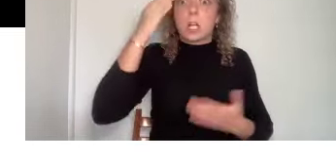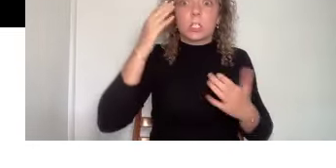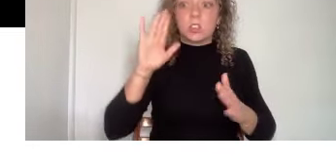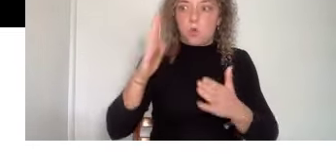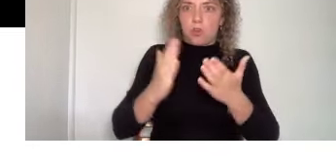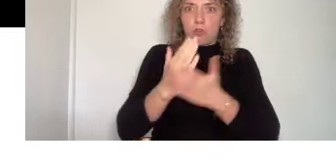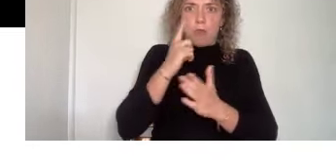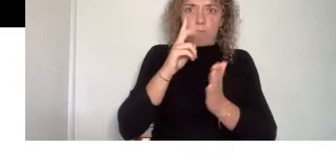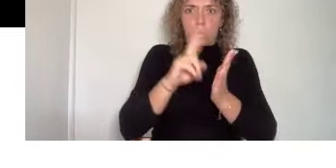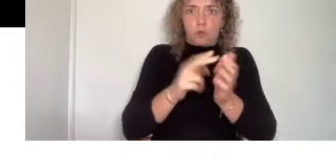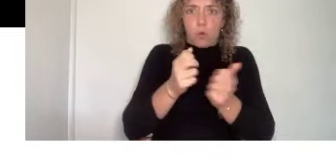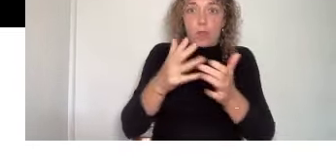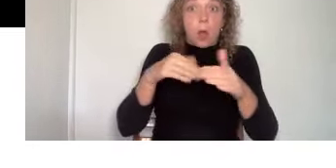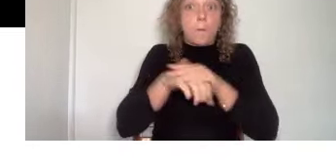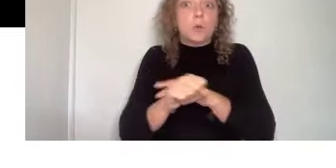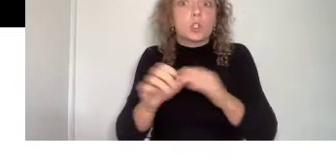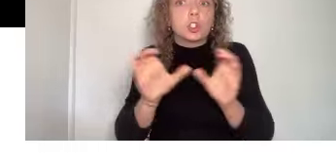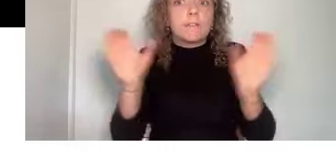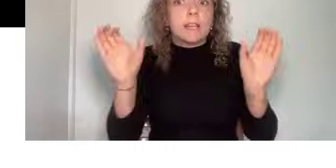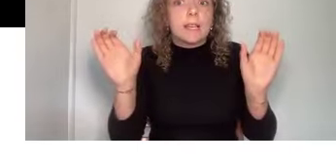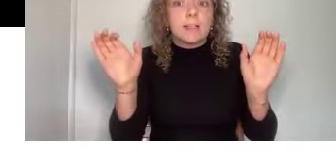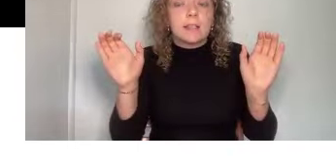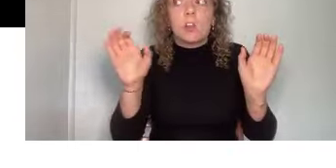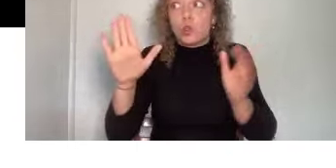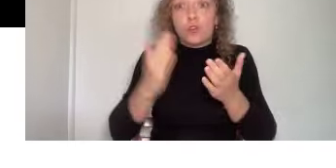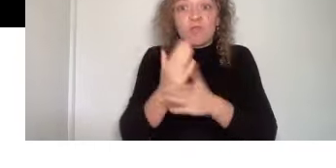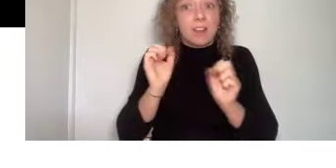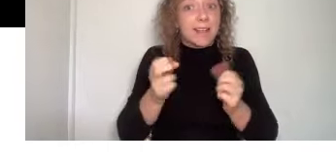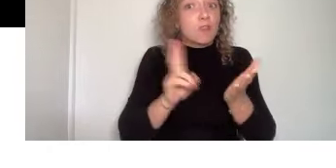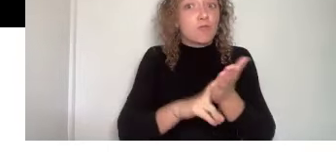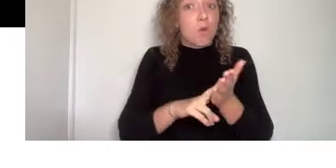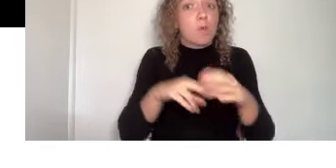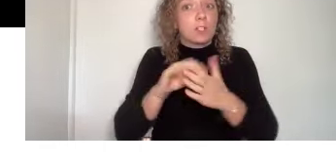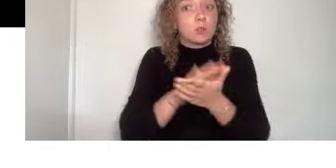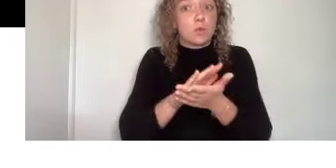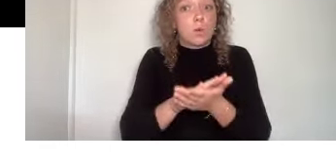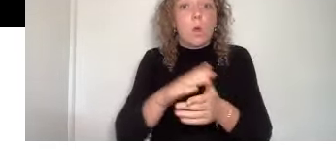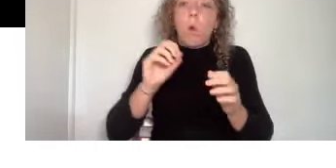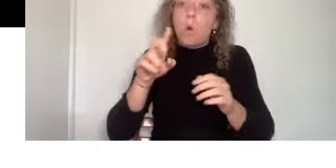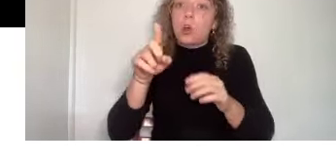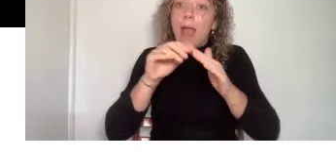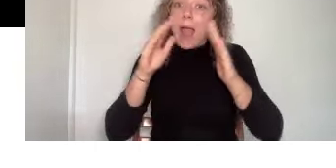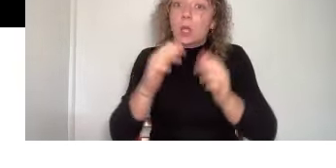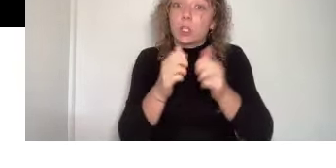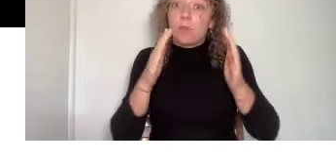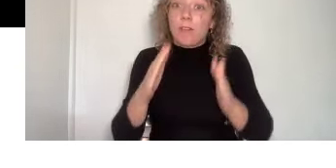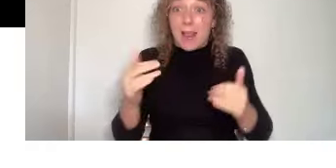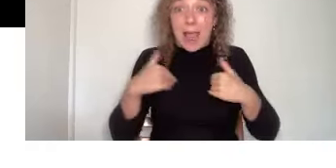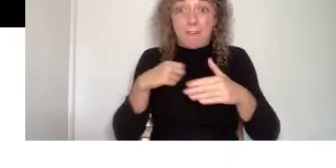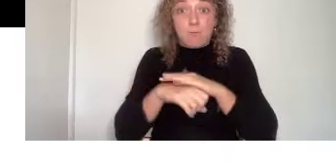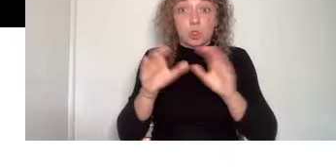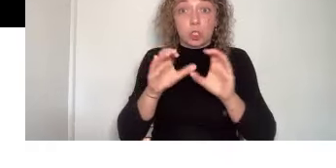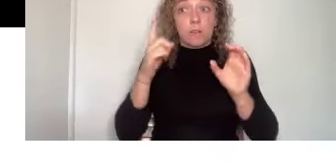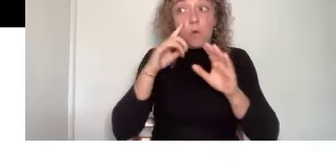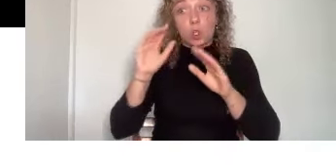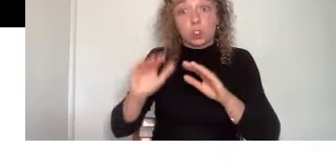right to enroll without a birth certificate, their child in school, or you may be a housing provider who has a birth certificate for a child and can